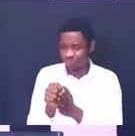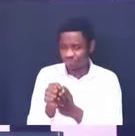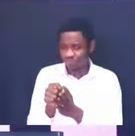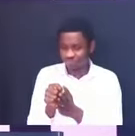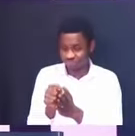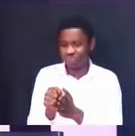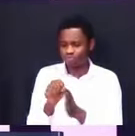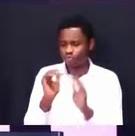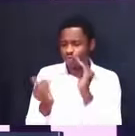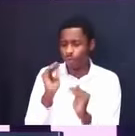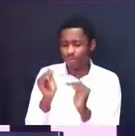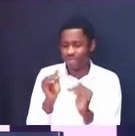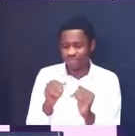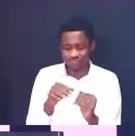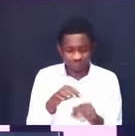picking grapes